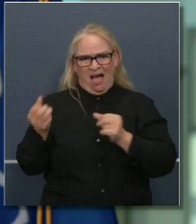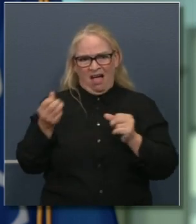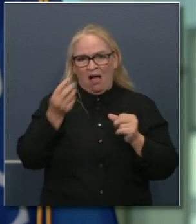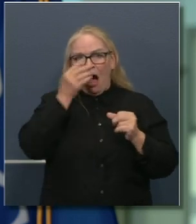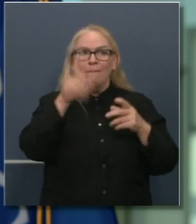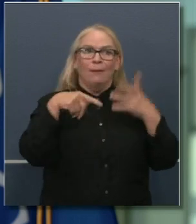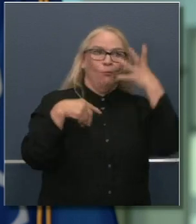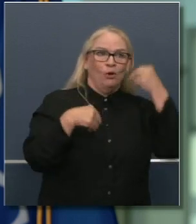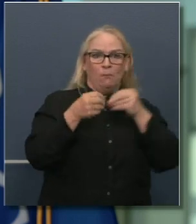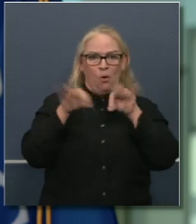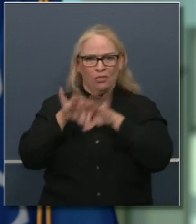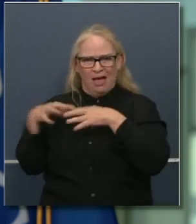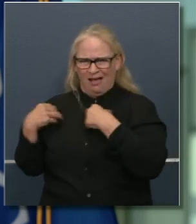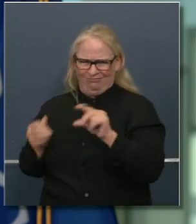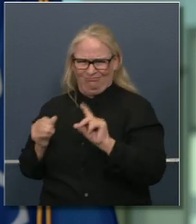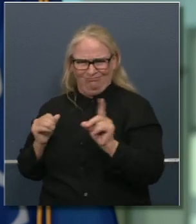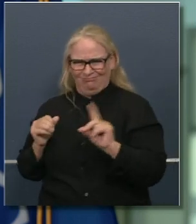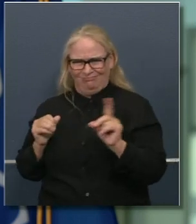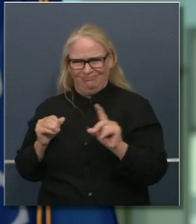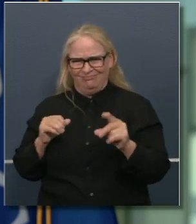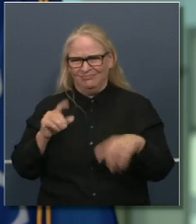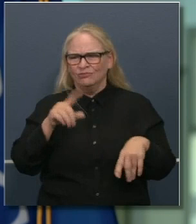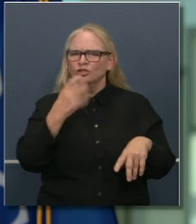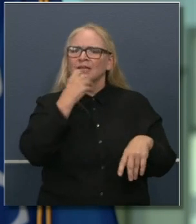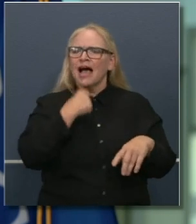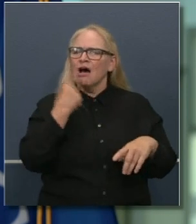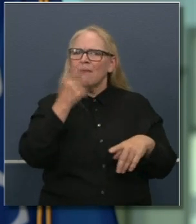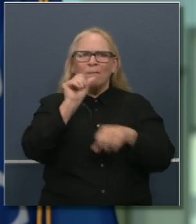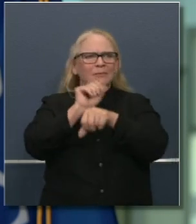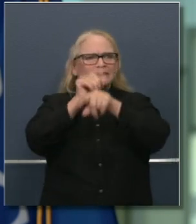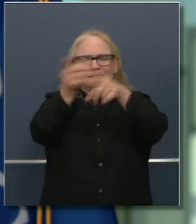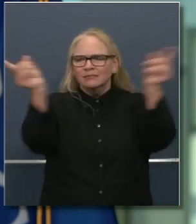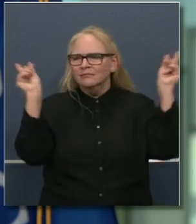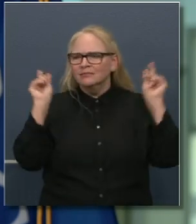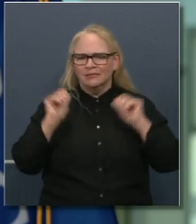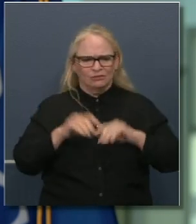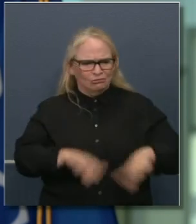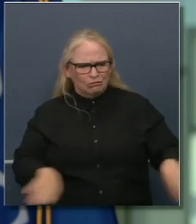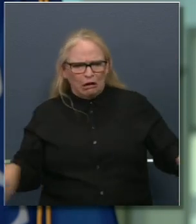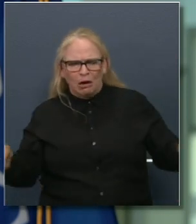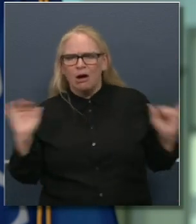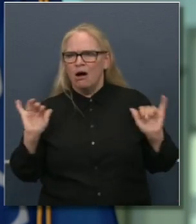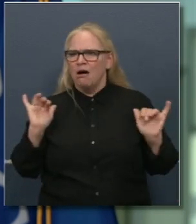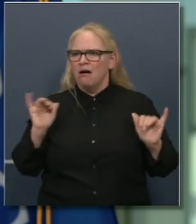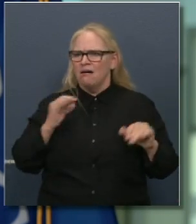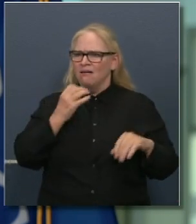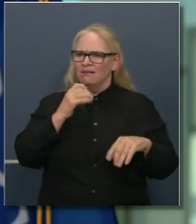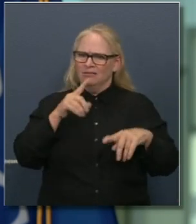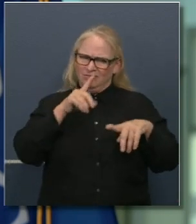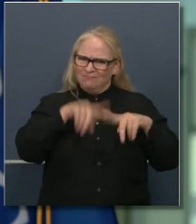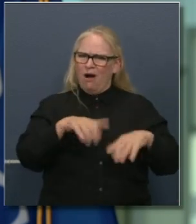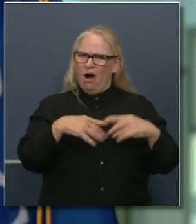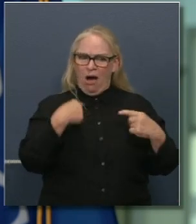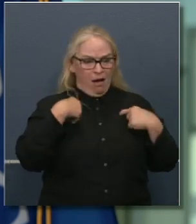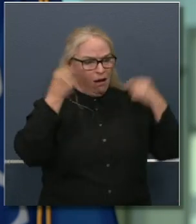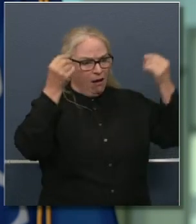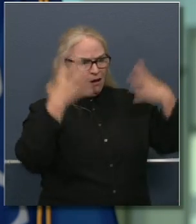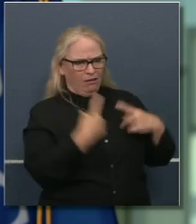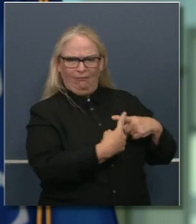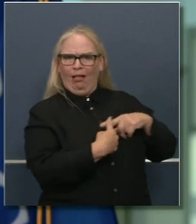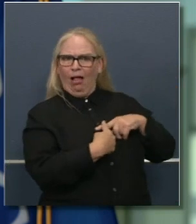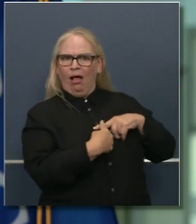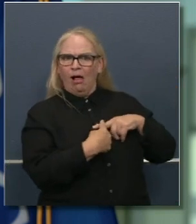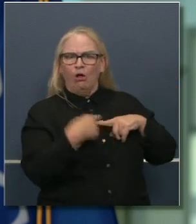most precious resource, our children. And that's why this list and your individual acts can make a